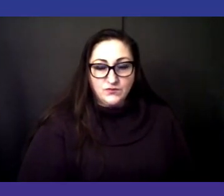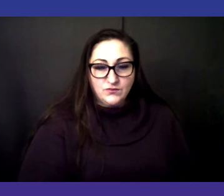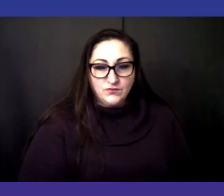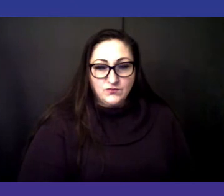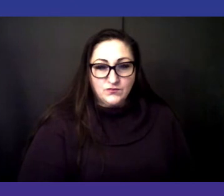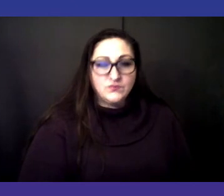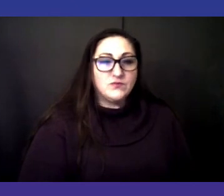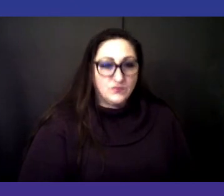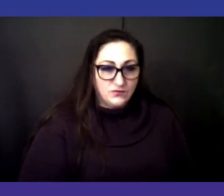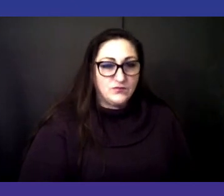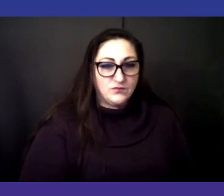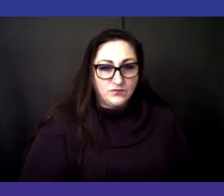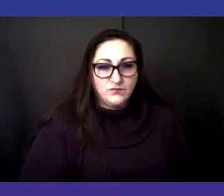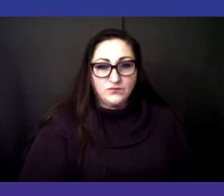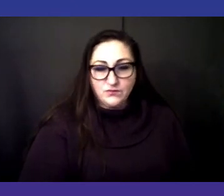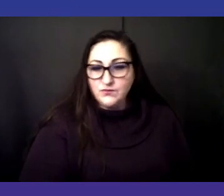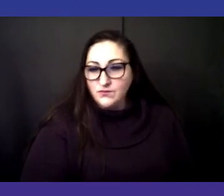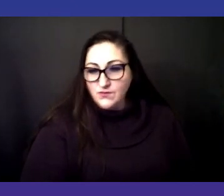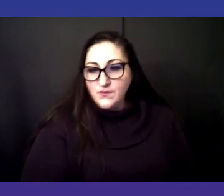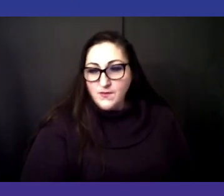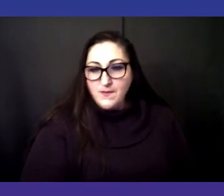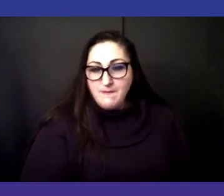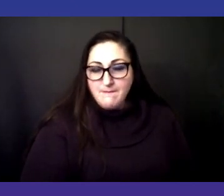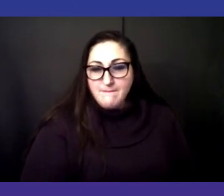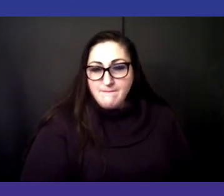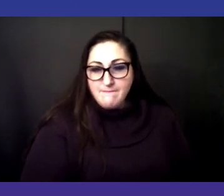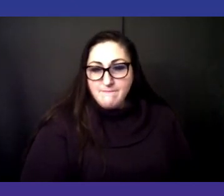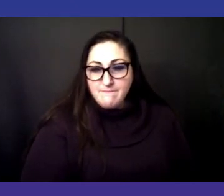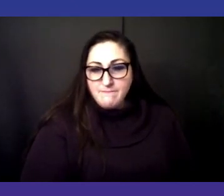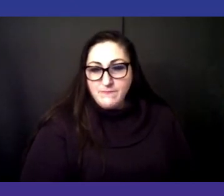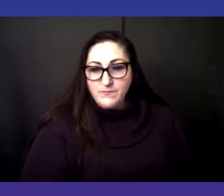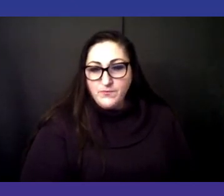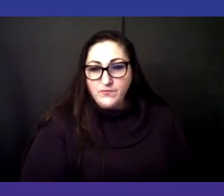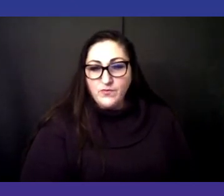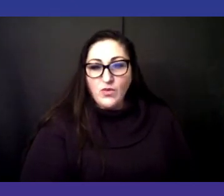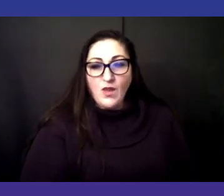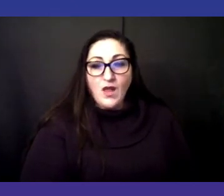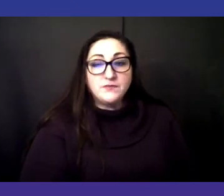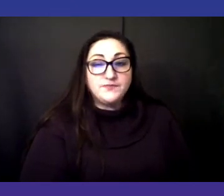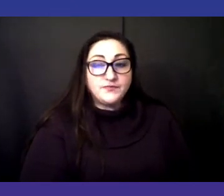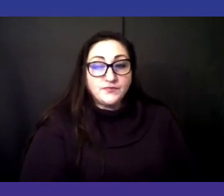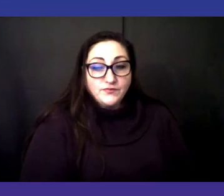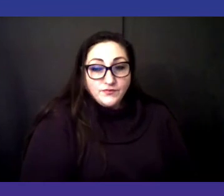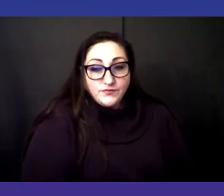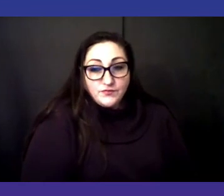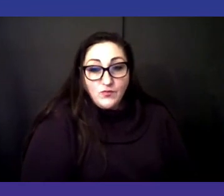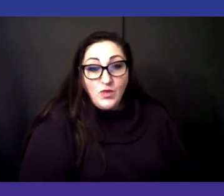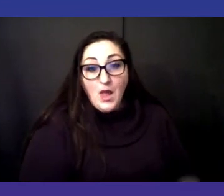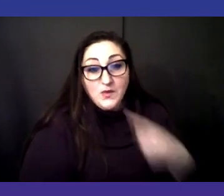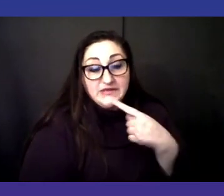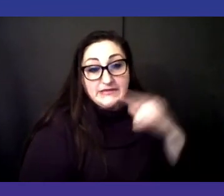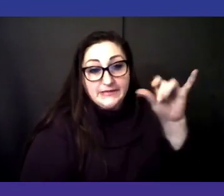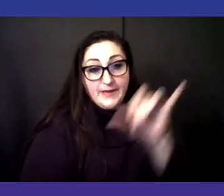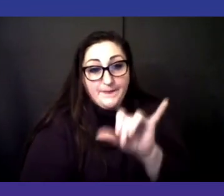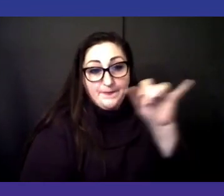going to say something along the same lines about